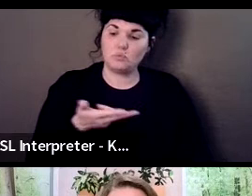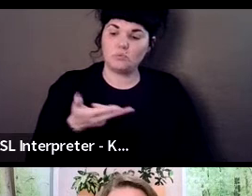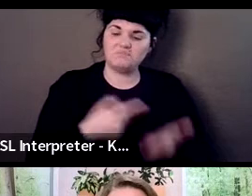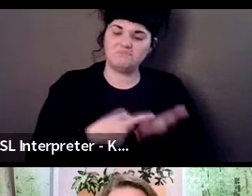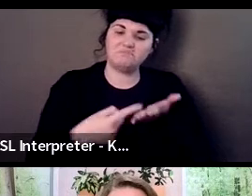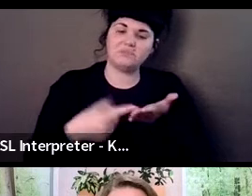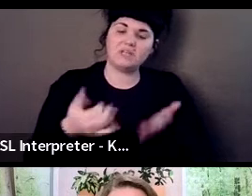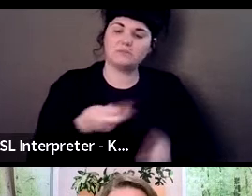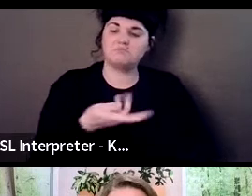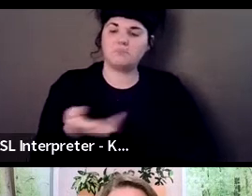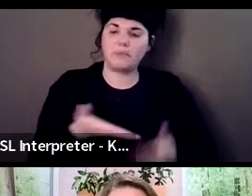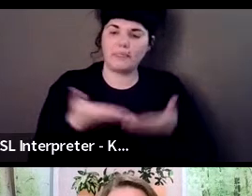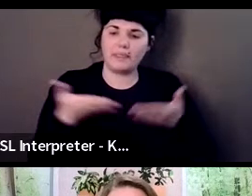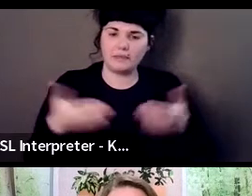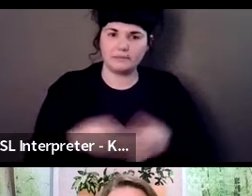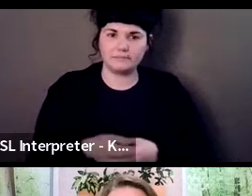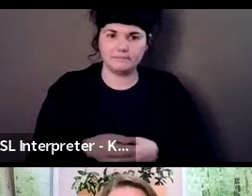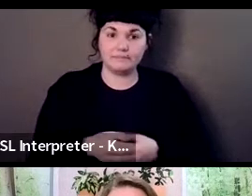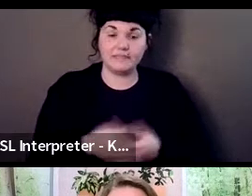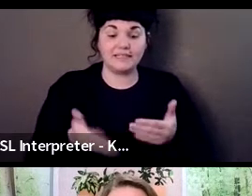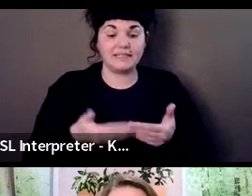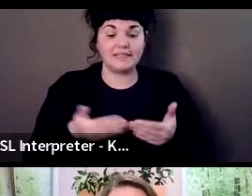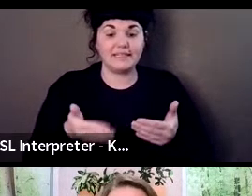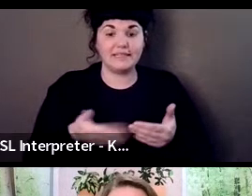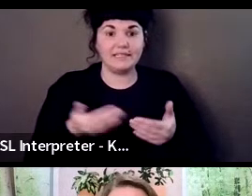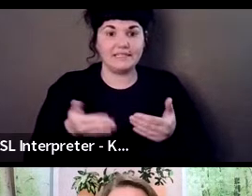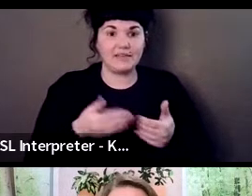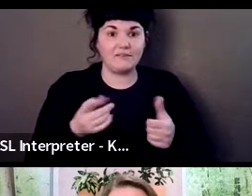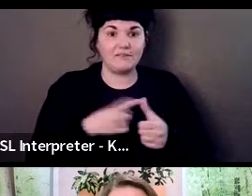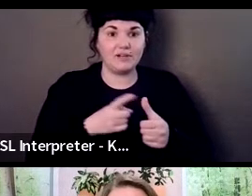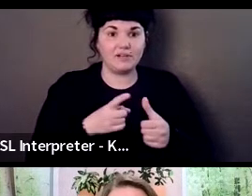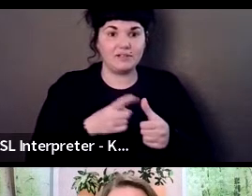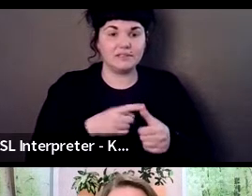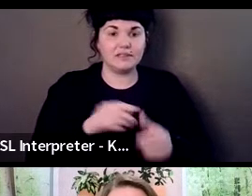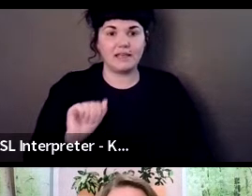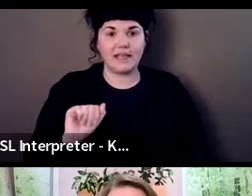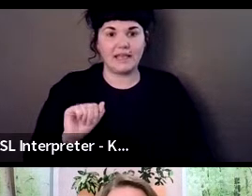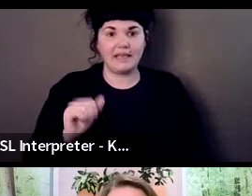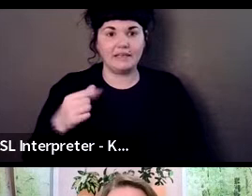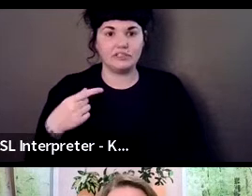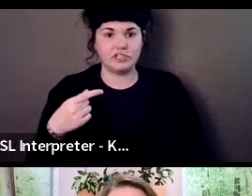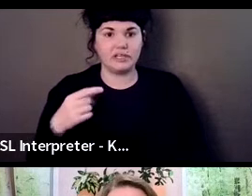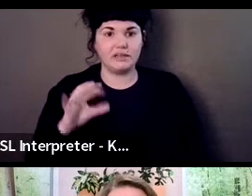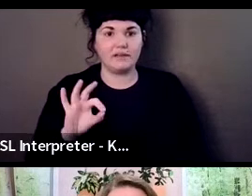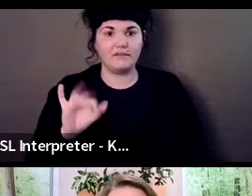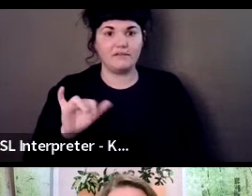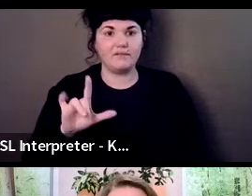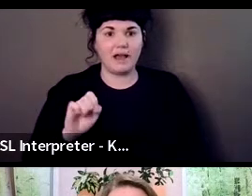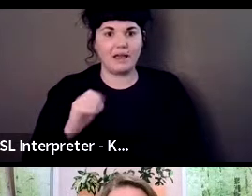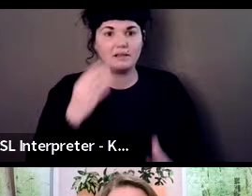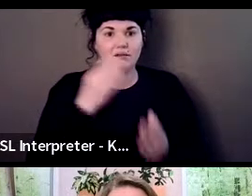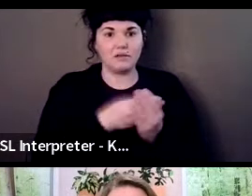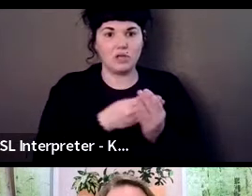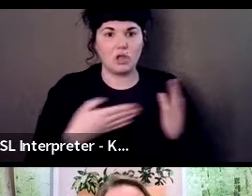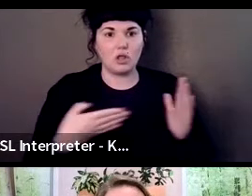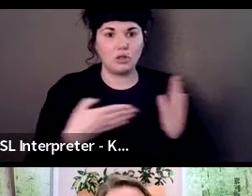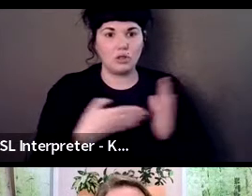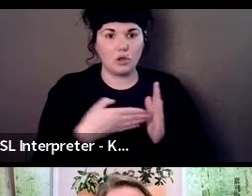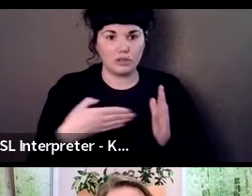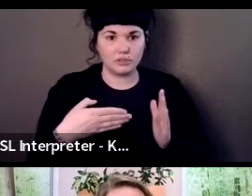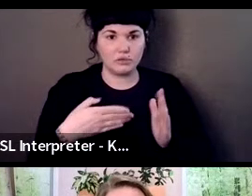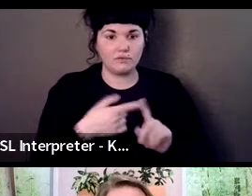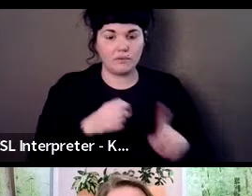things. I'll do the easy one first, the AG file lawsuit in the Western